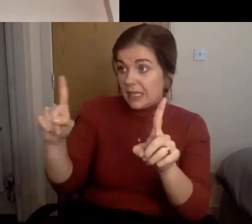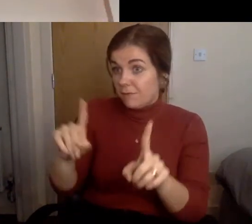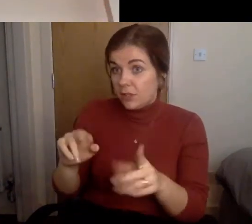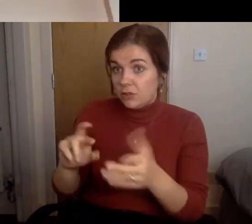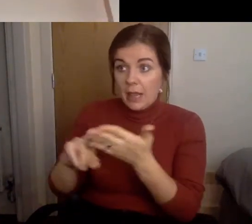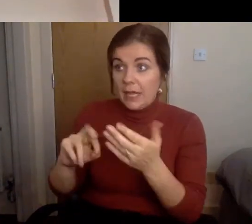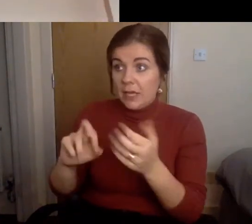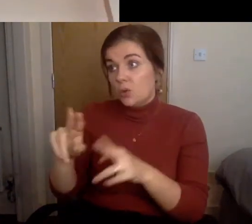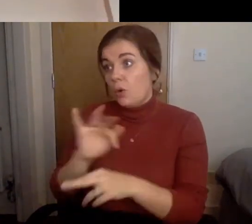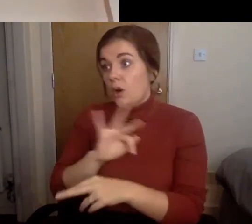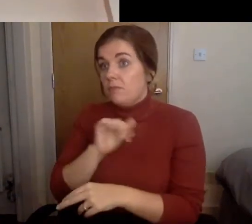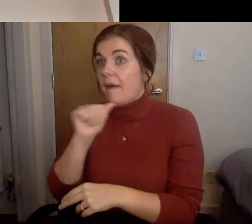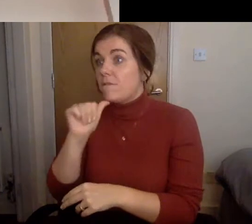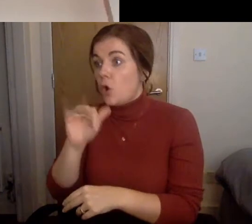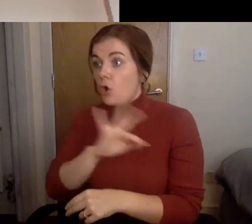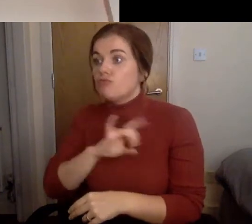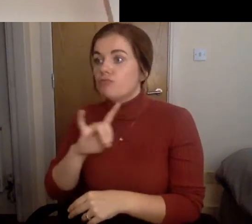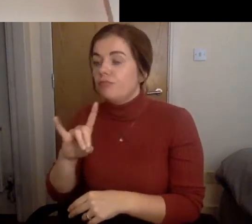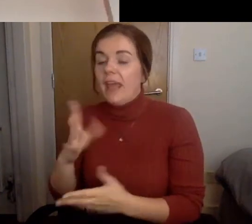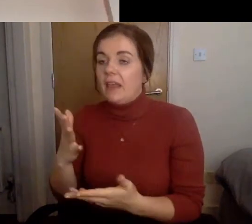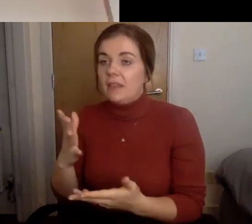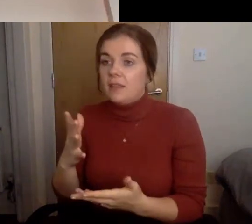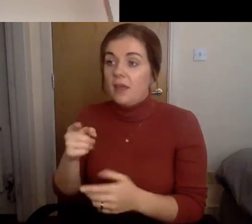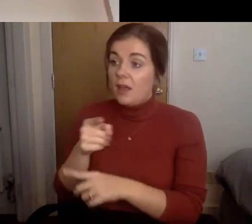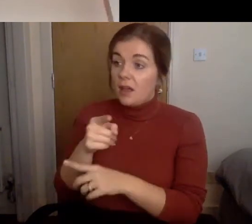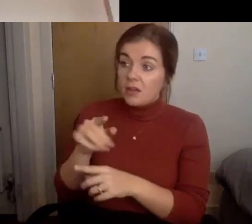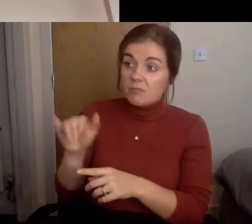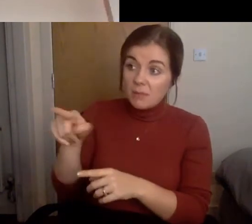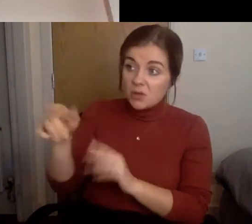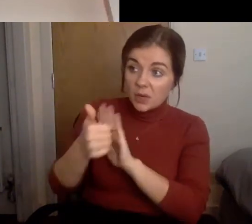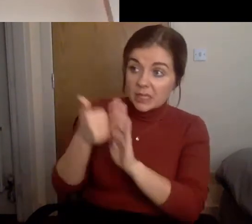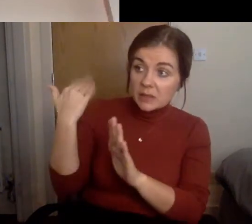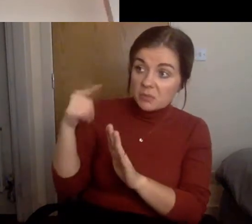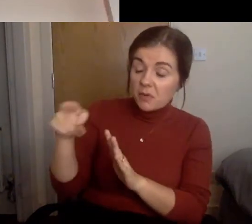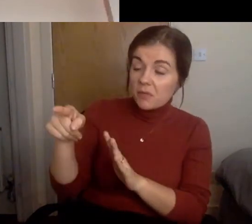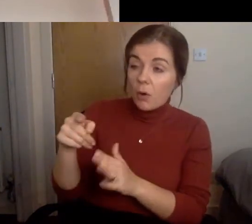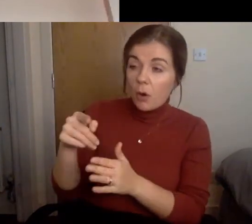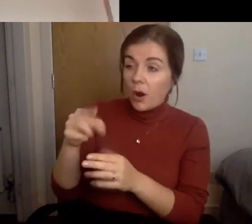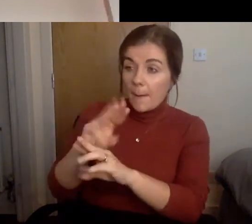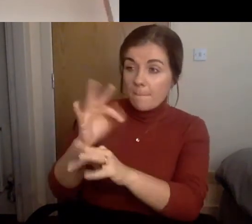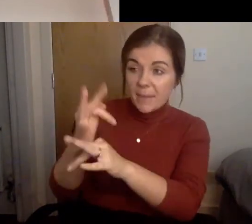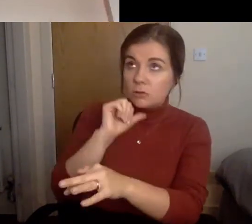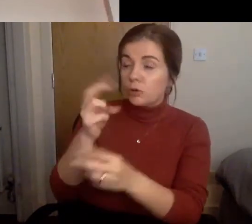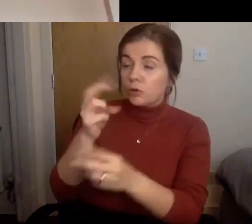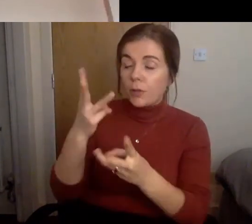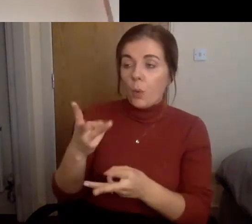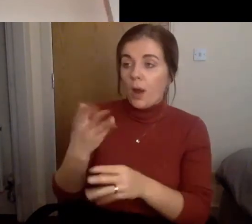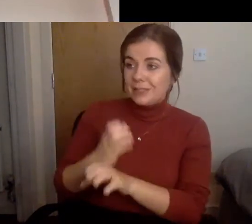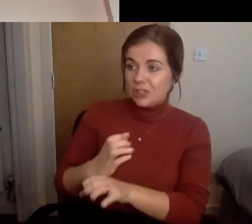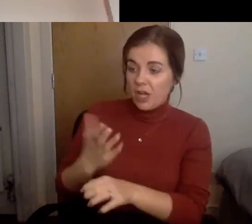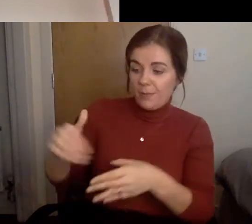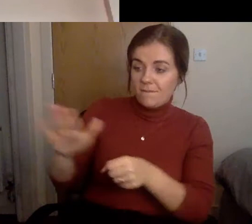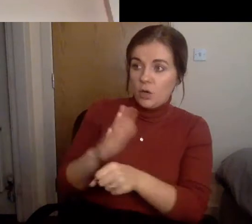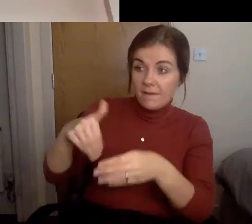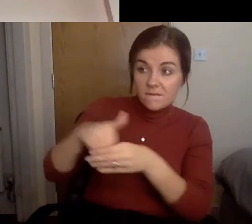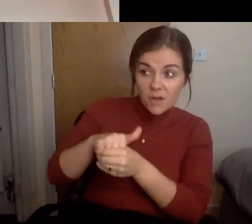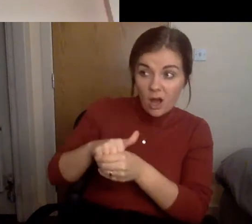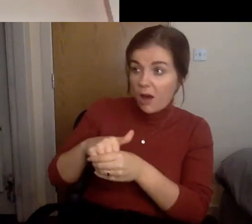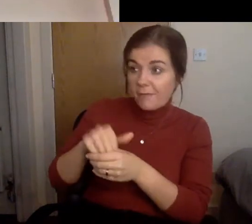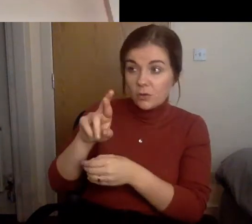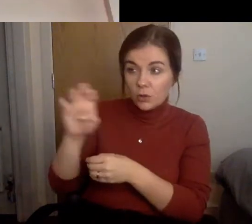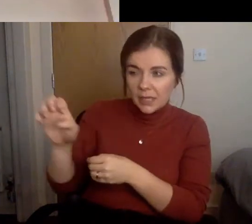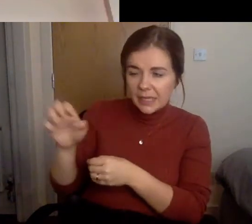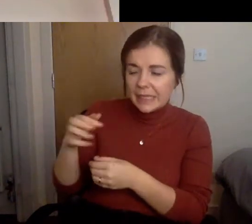religions or none, have their parents explicitly said, I don't want them to take part in the class? And even in that situation, have you found it